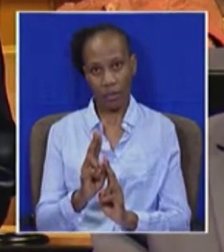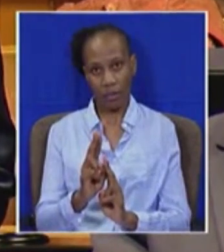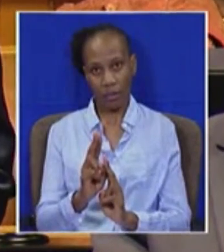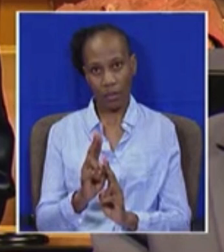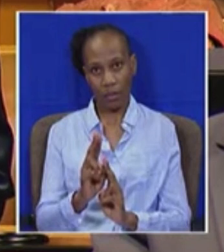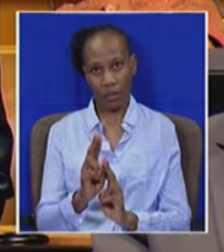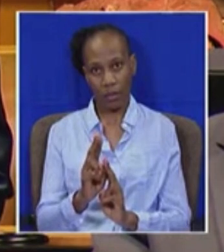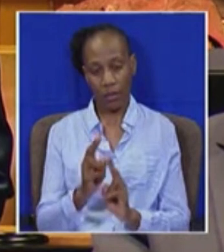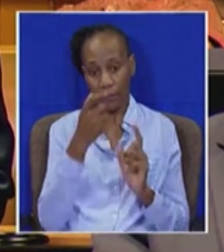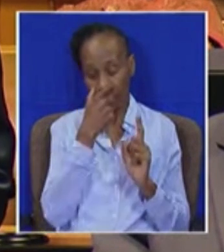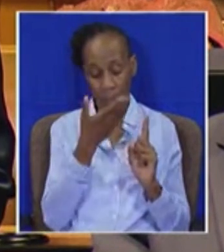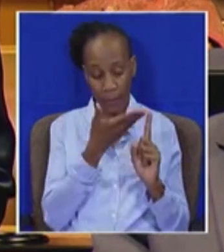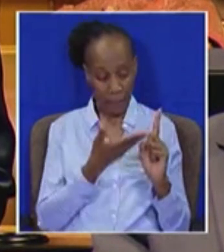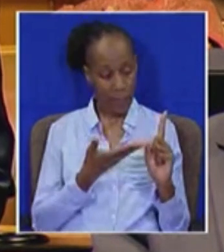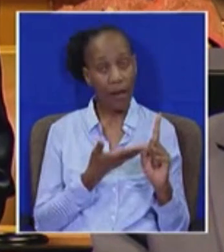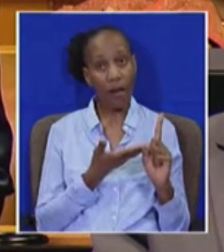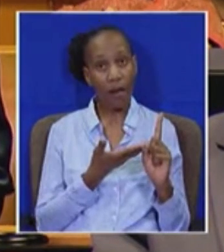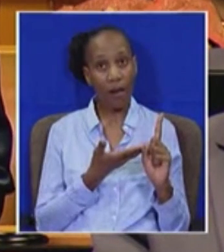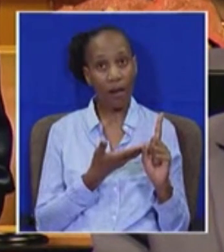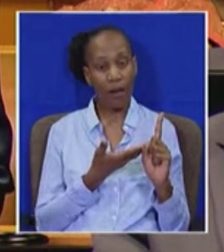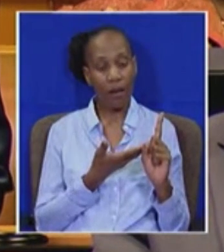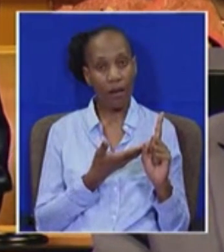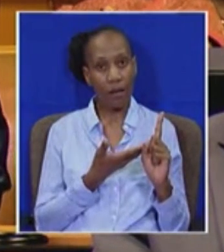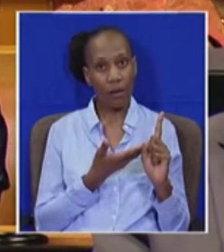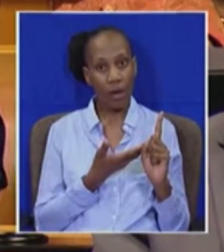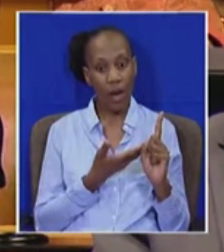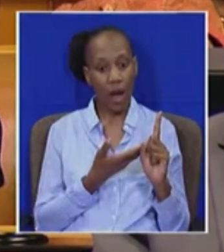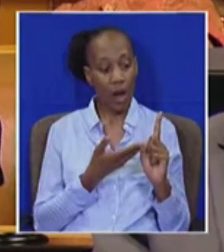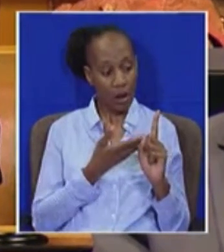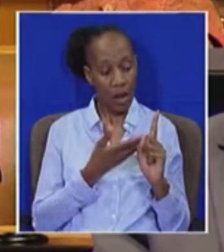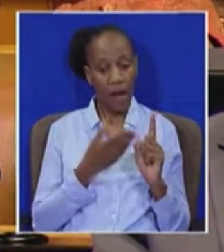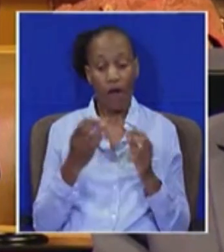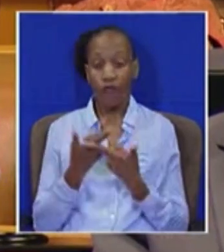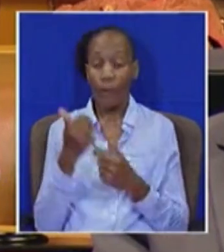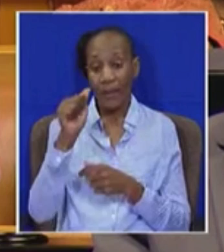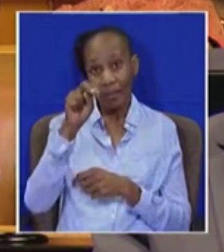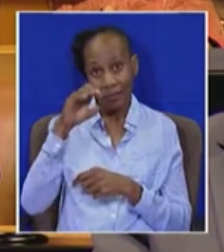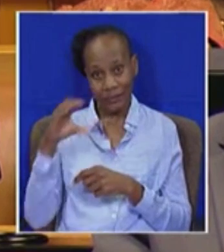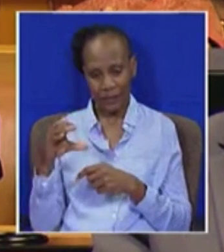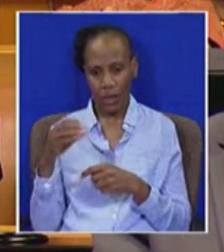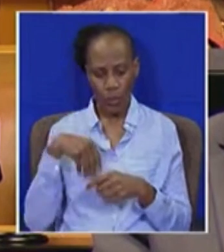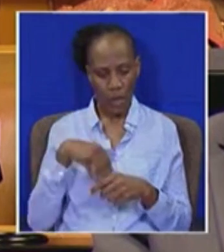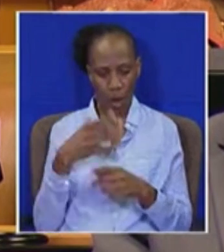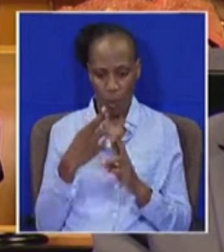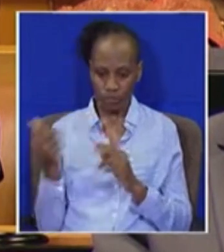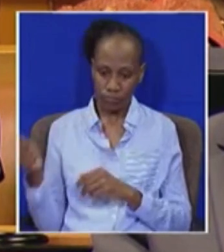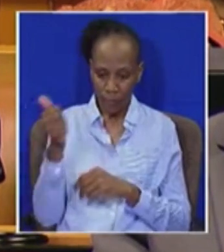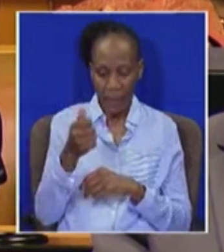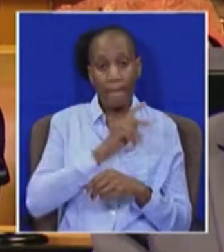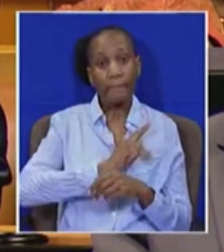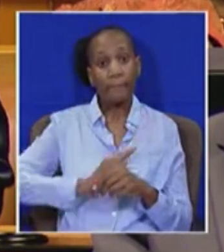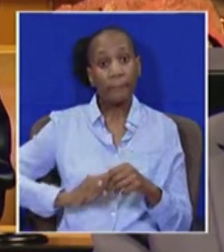Matamela Cyril Ramaphosa is the candidate of the ANC as President. Acting